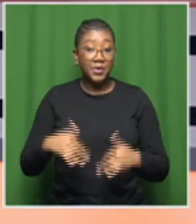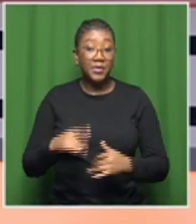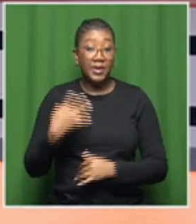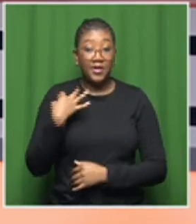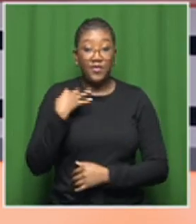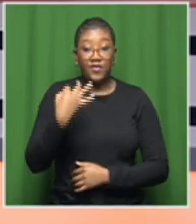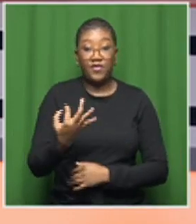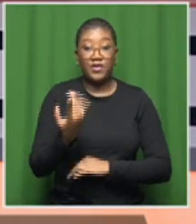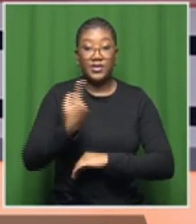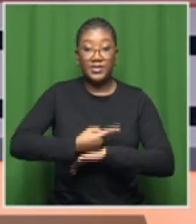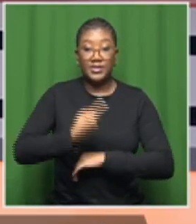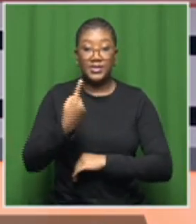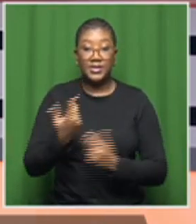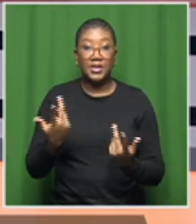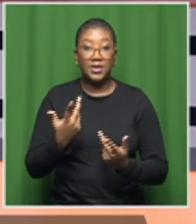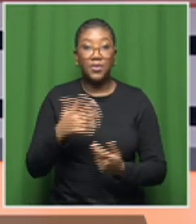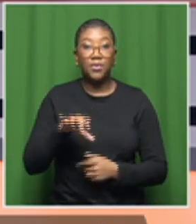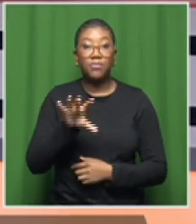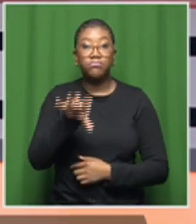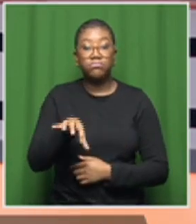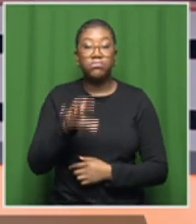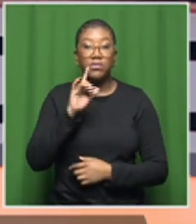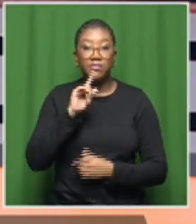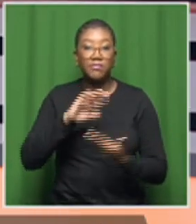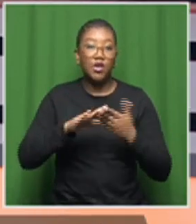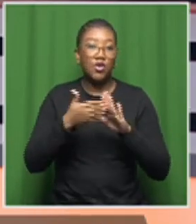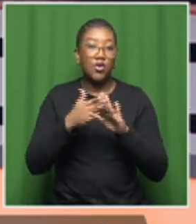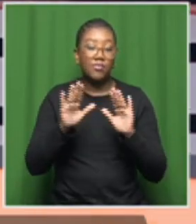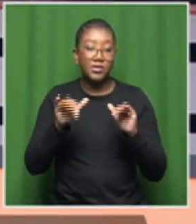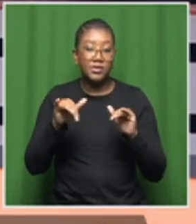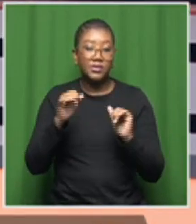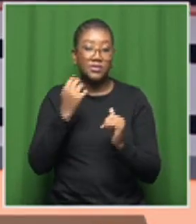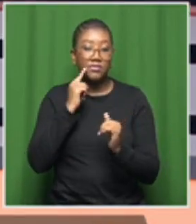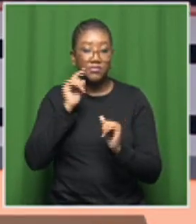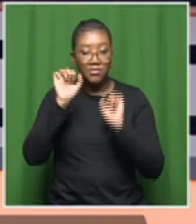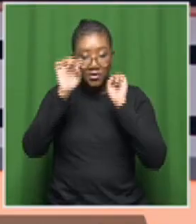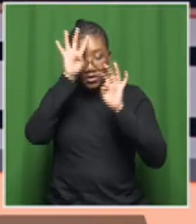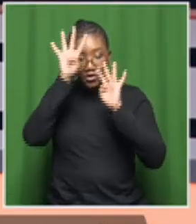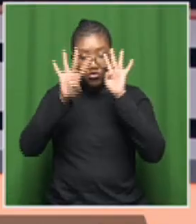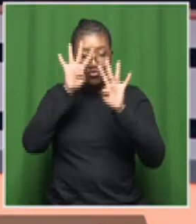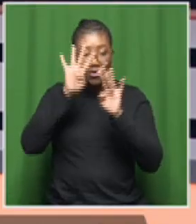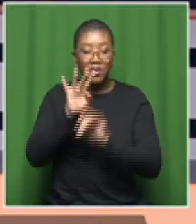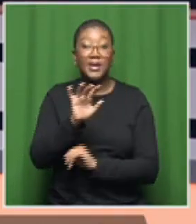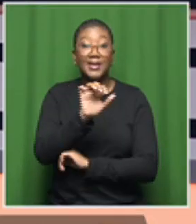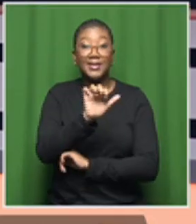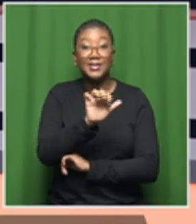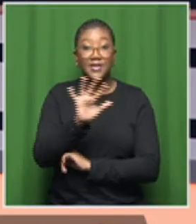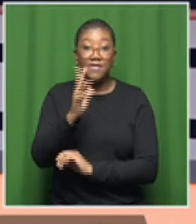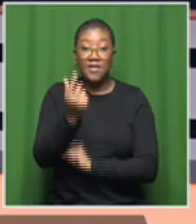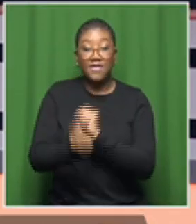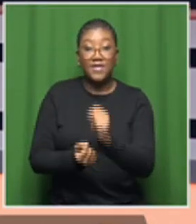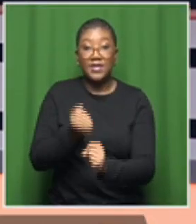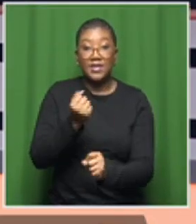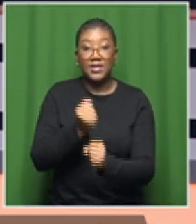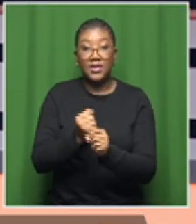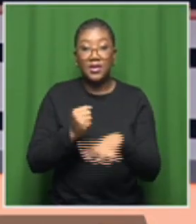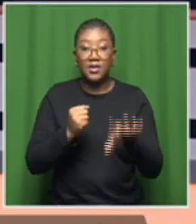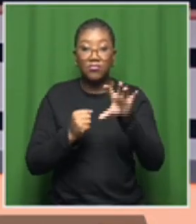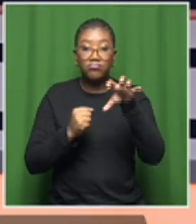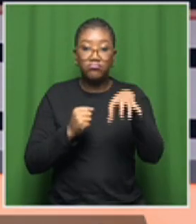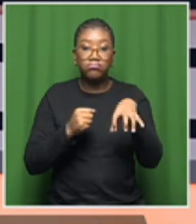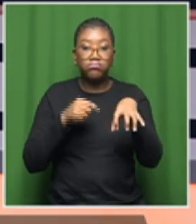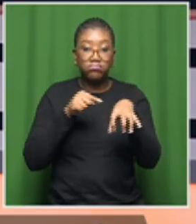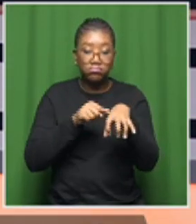Volunteer Day at the Masque. It's a celebration of community and creativity with 65 years of existence. So the Masque continues to be a cultural